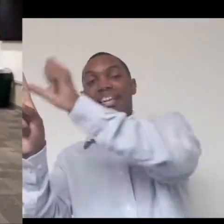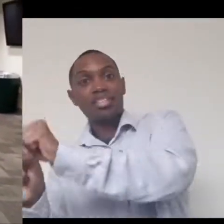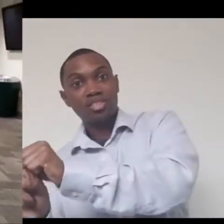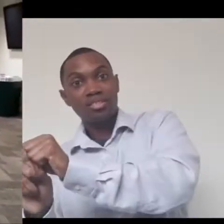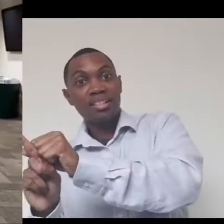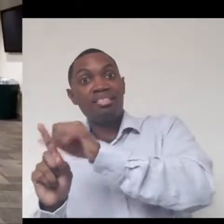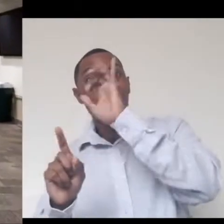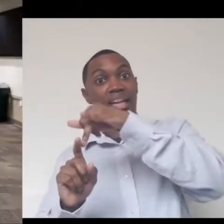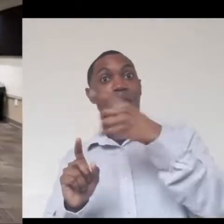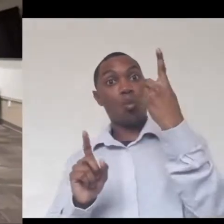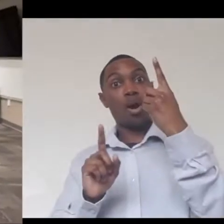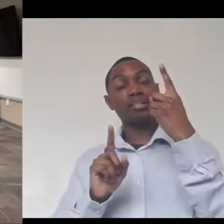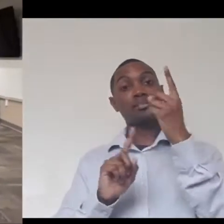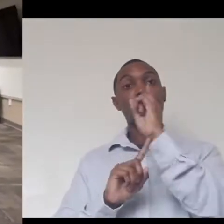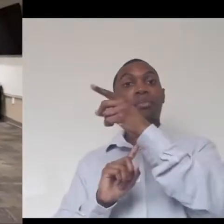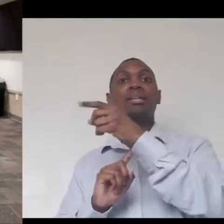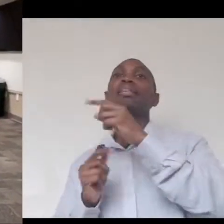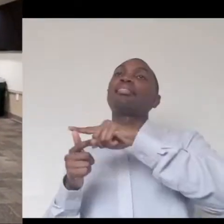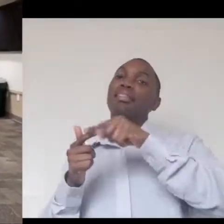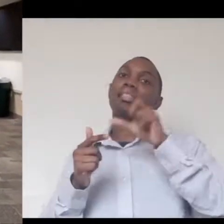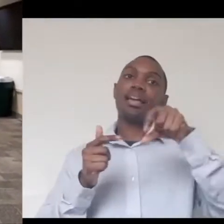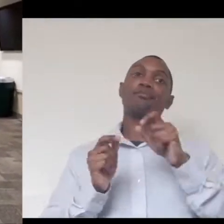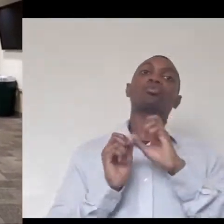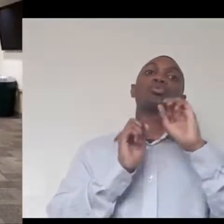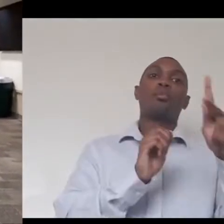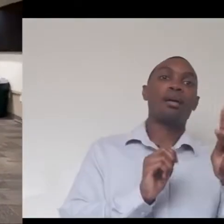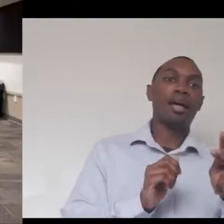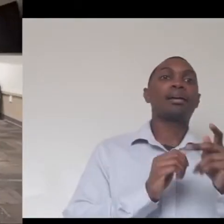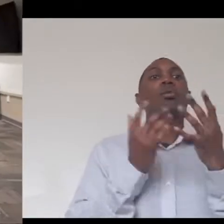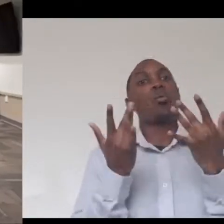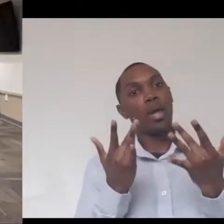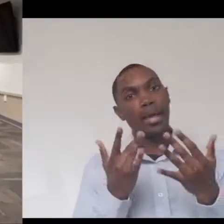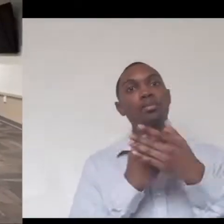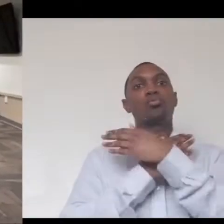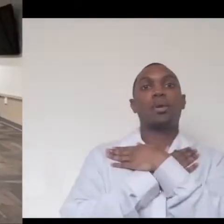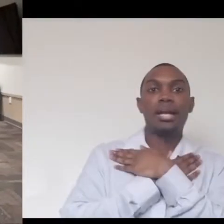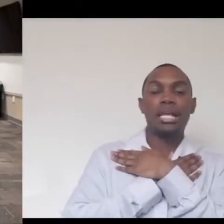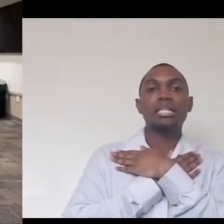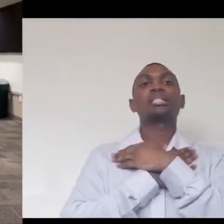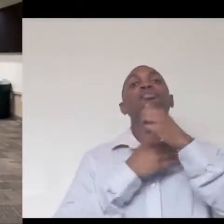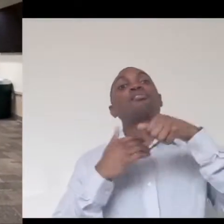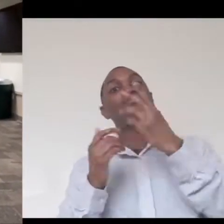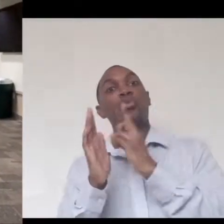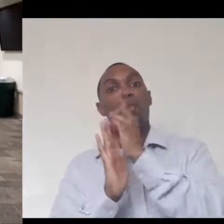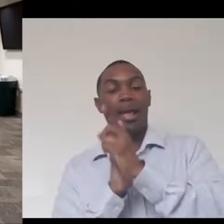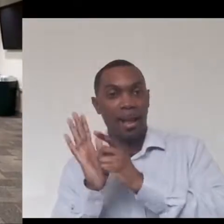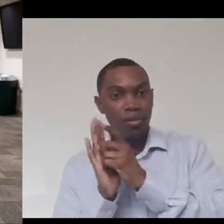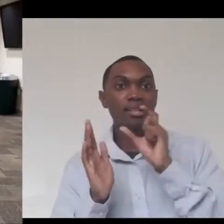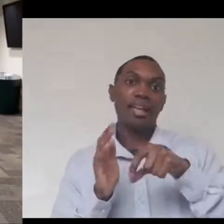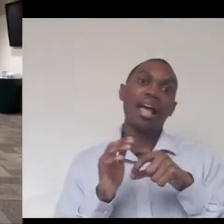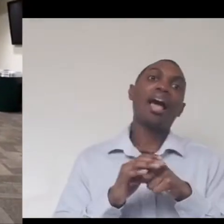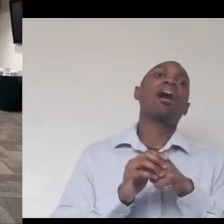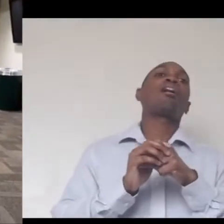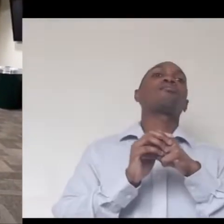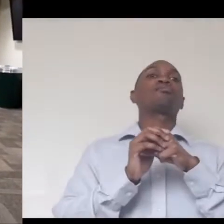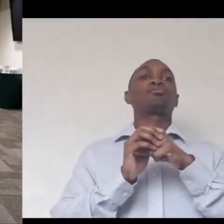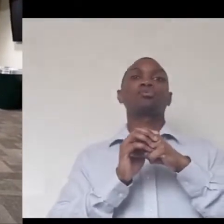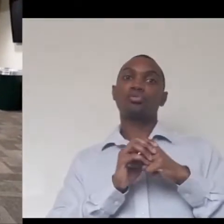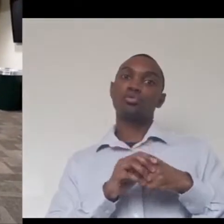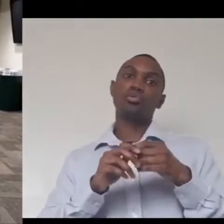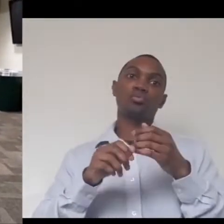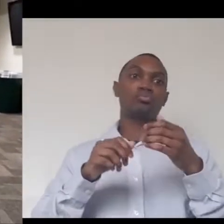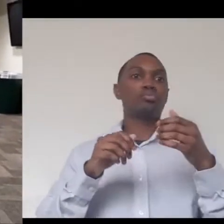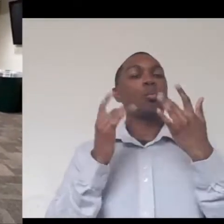have to go and rest and wait probably another few hours before they can build up the energy to do that sprint again. So these guys, they are